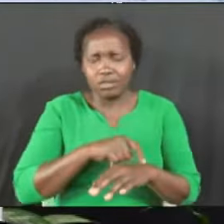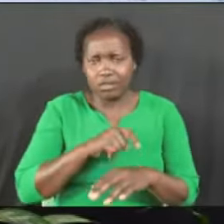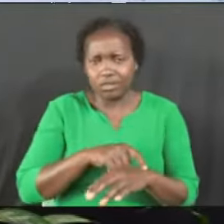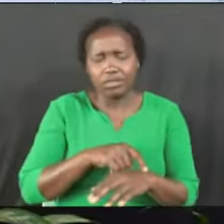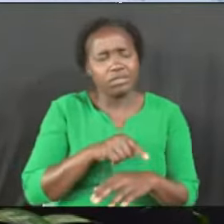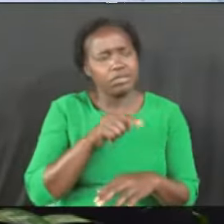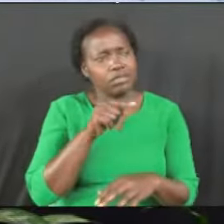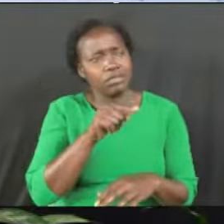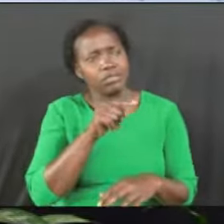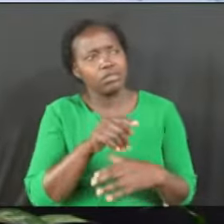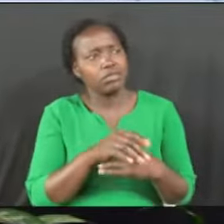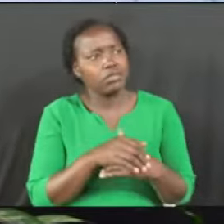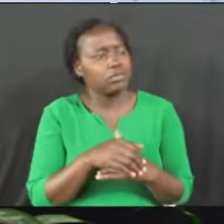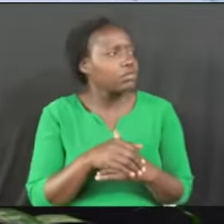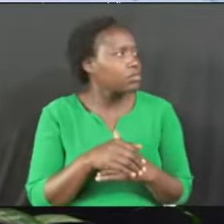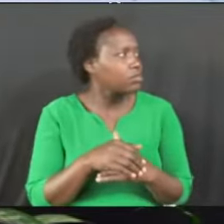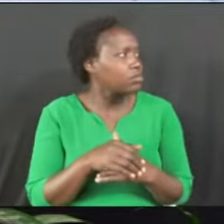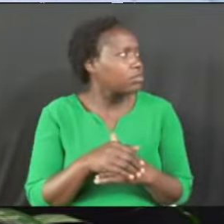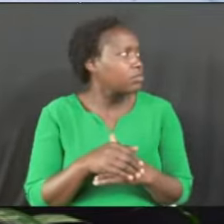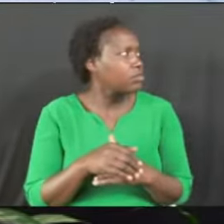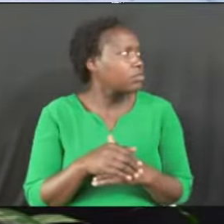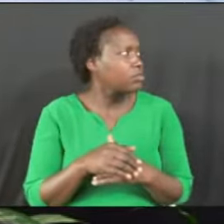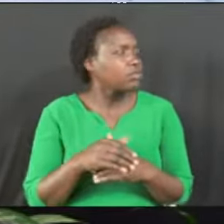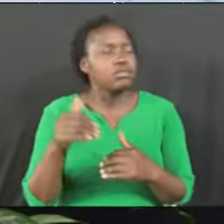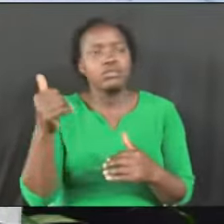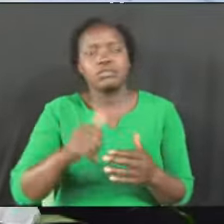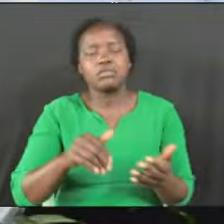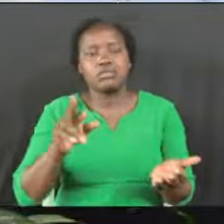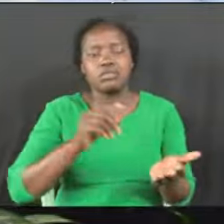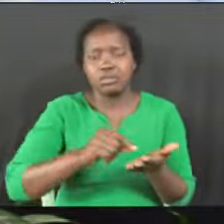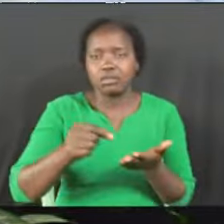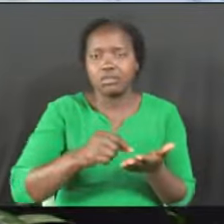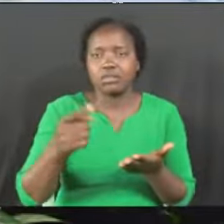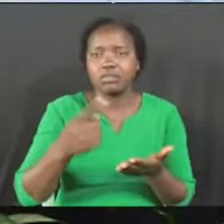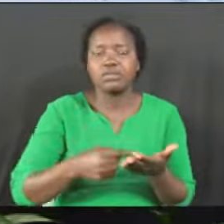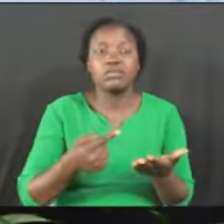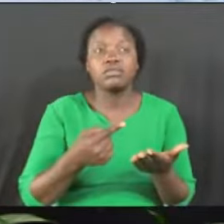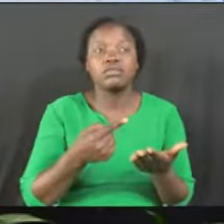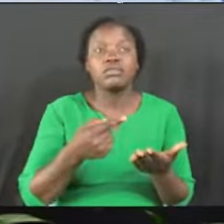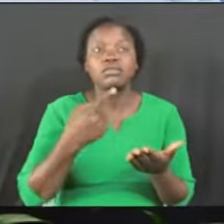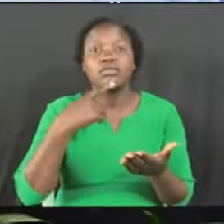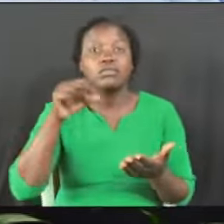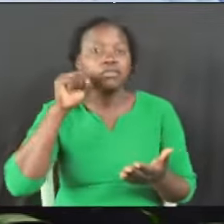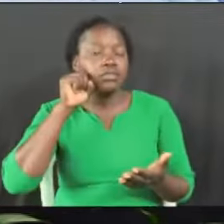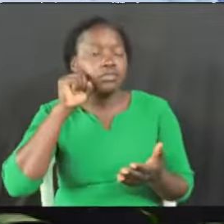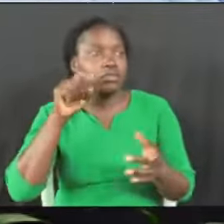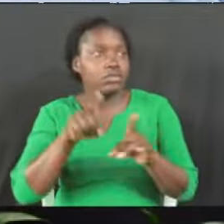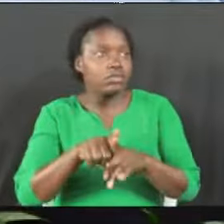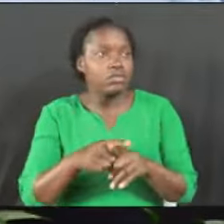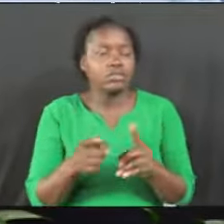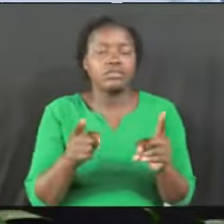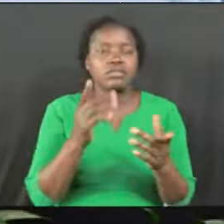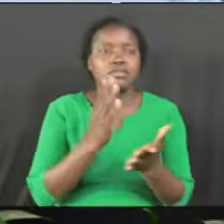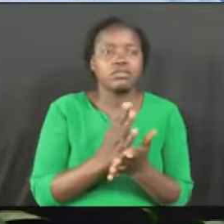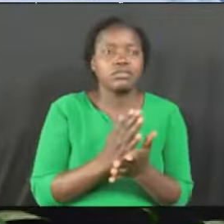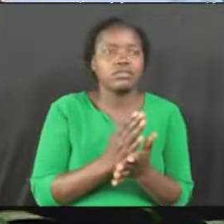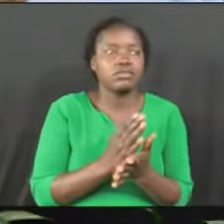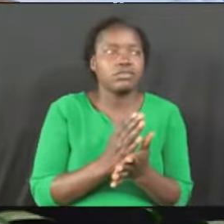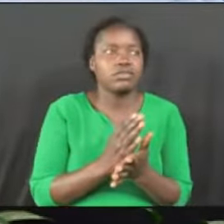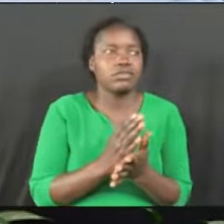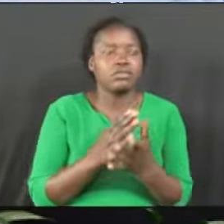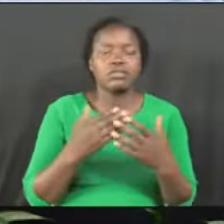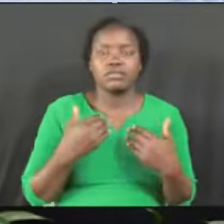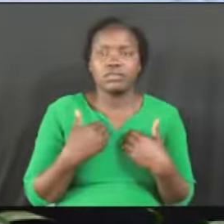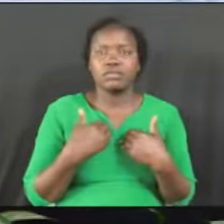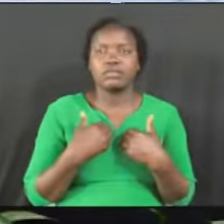say. Now, we don't have any recordings of what he sounded like, but obviously he